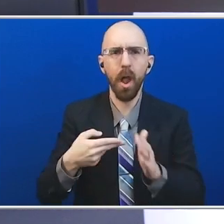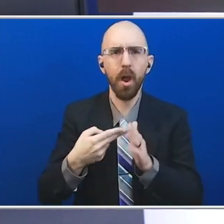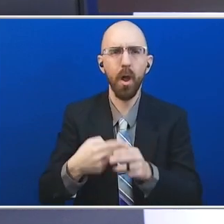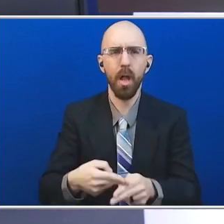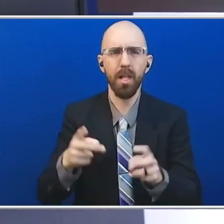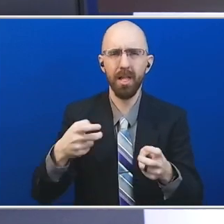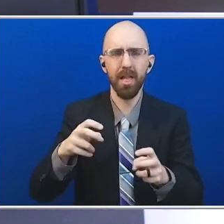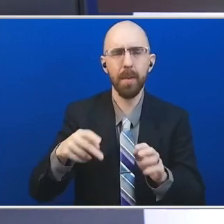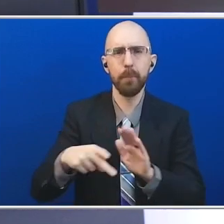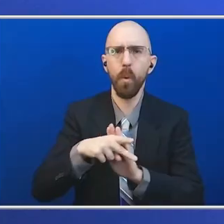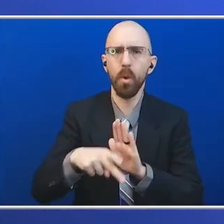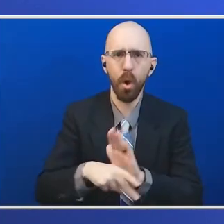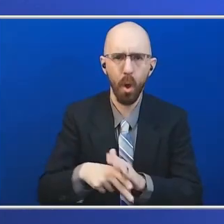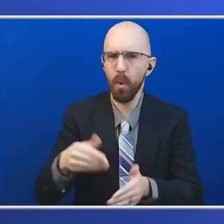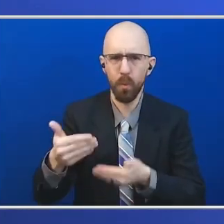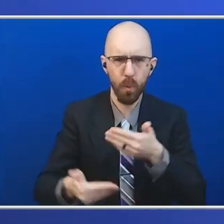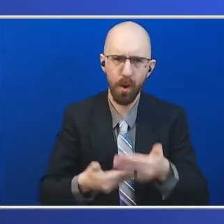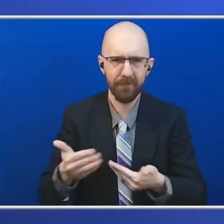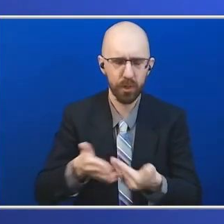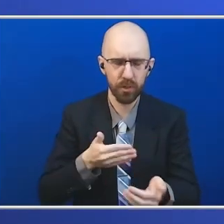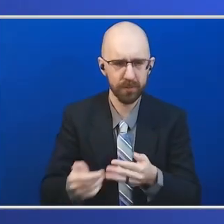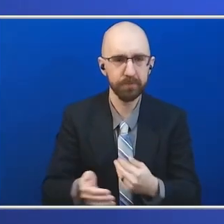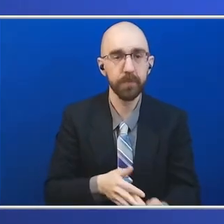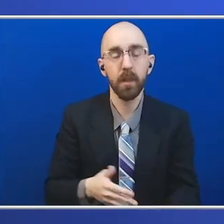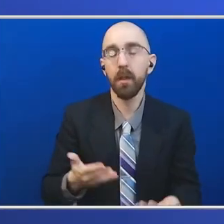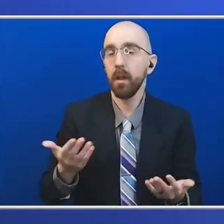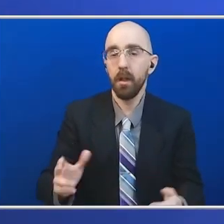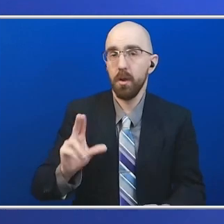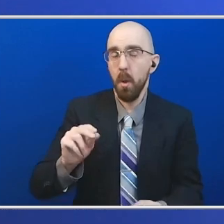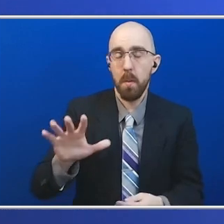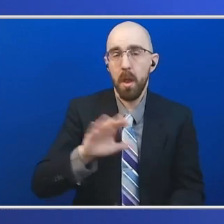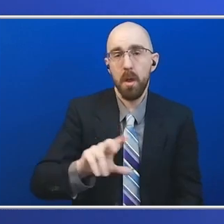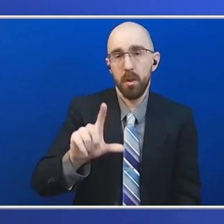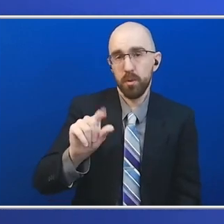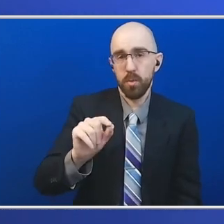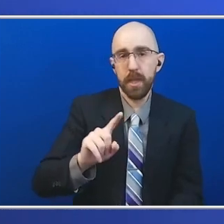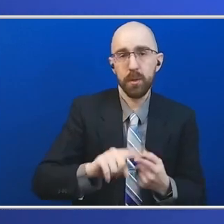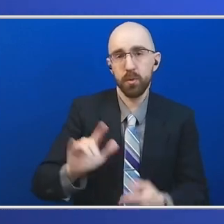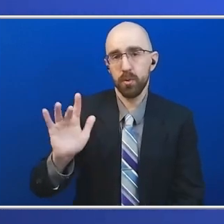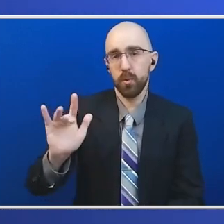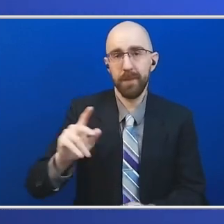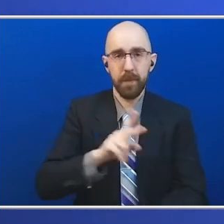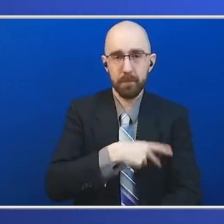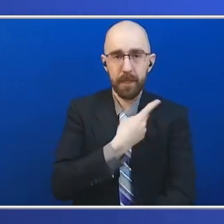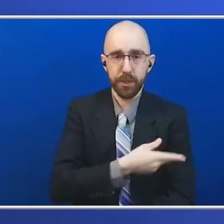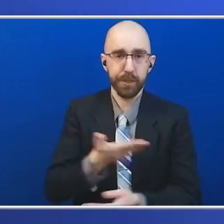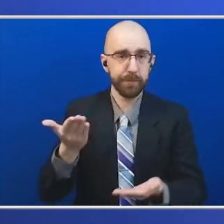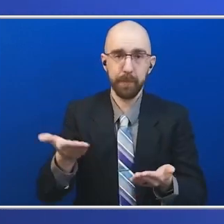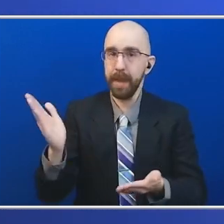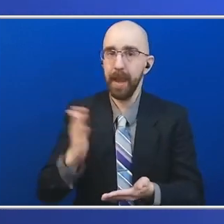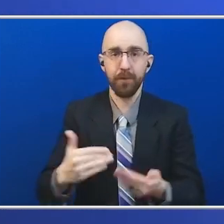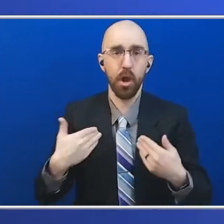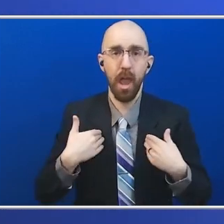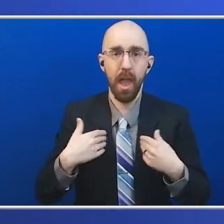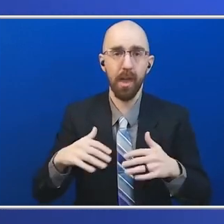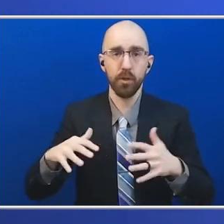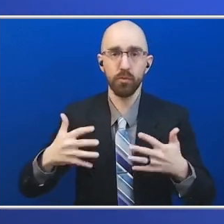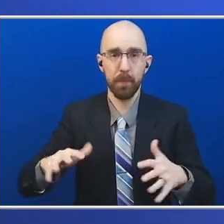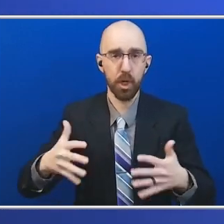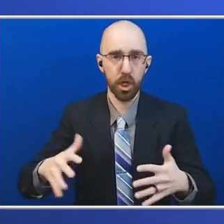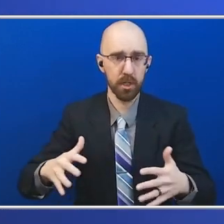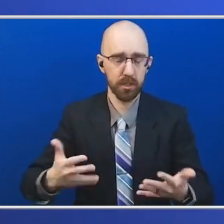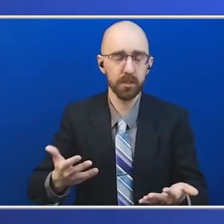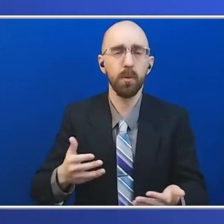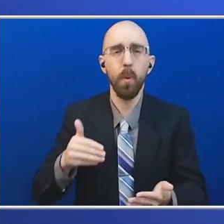Yeah. Right. So no, in about 20 to 25% of the patients, they may never have any tremors. So, and often what happens